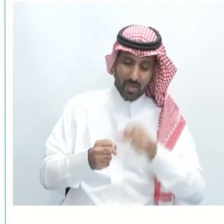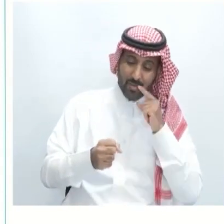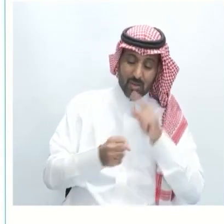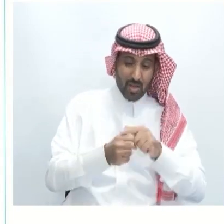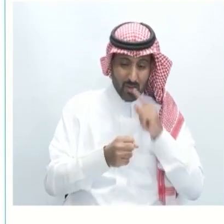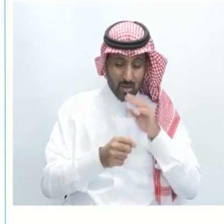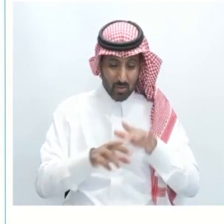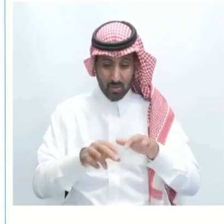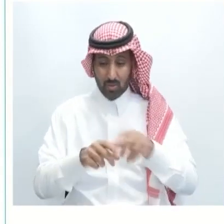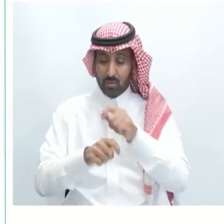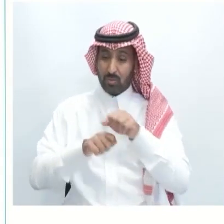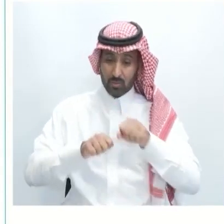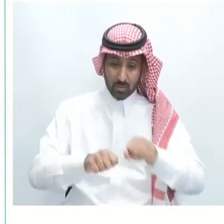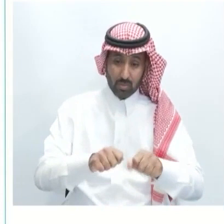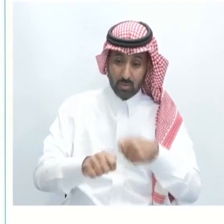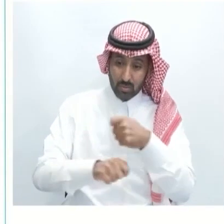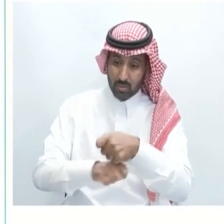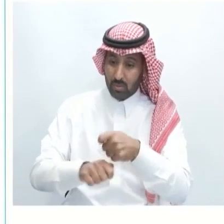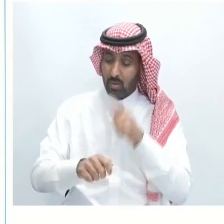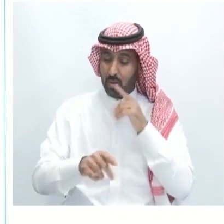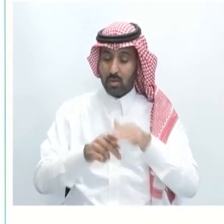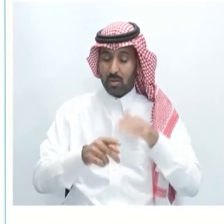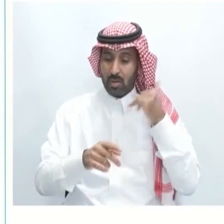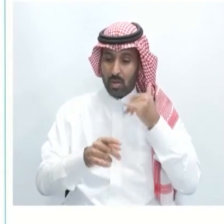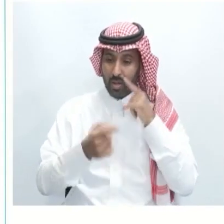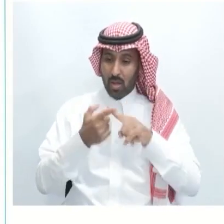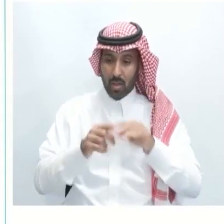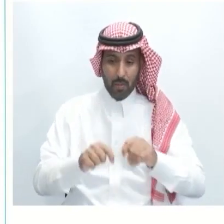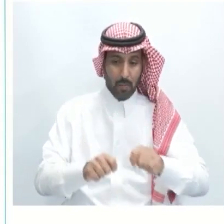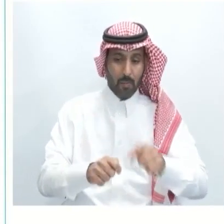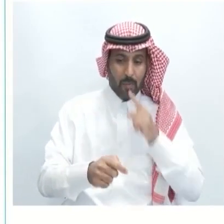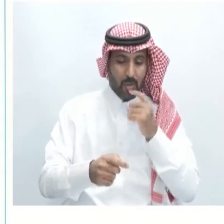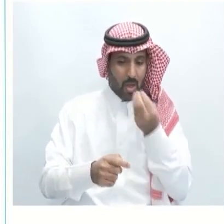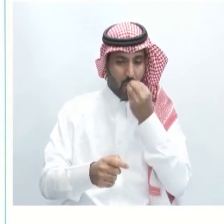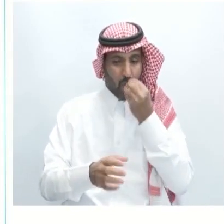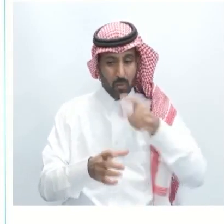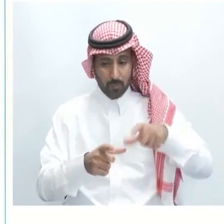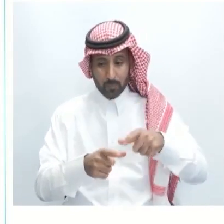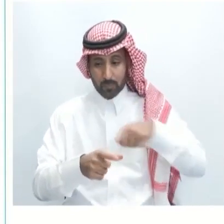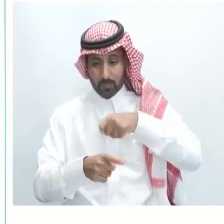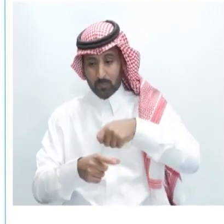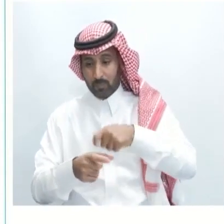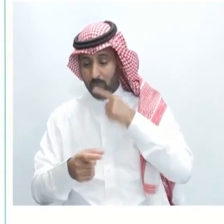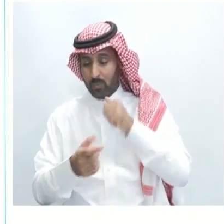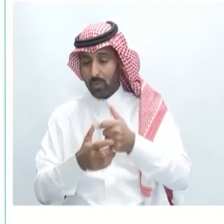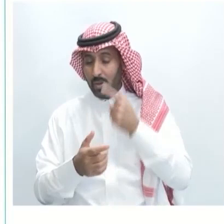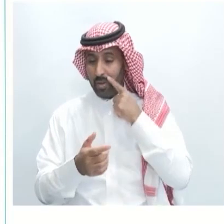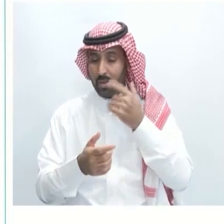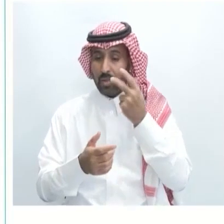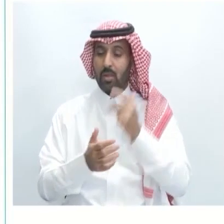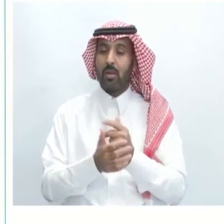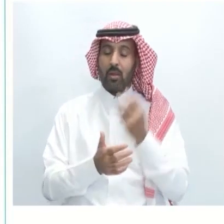at 25%, telemarketers at 32%, and fast food preparation workers at